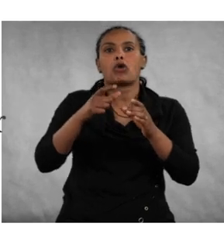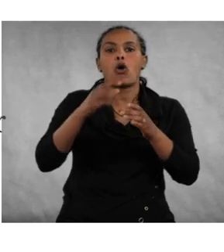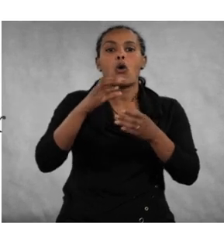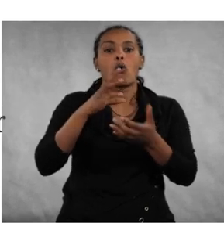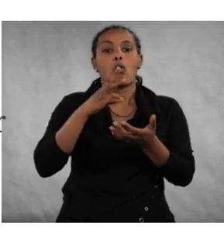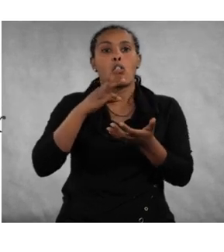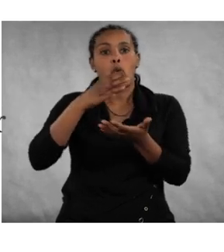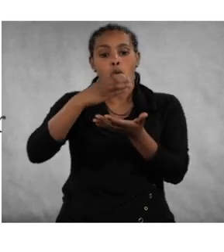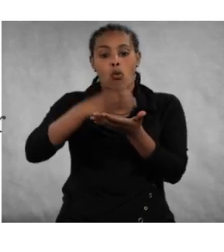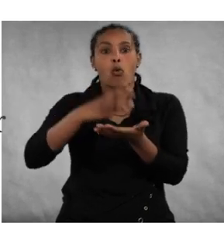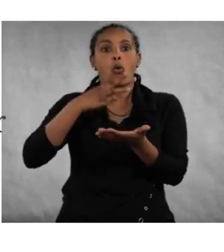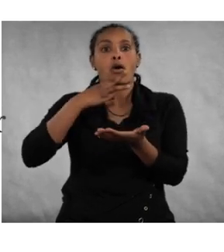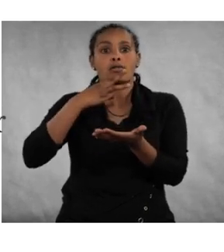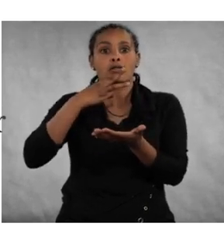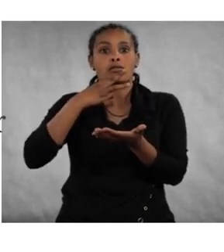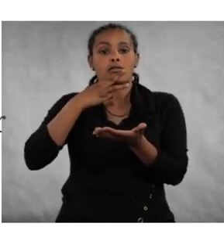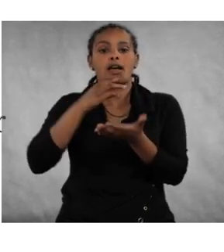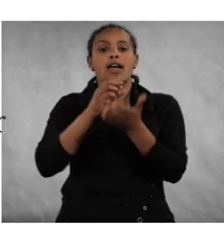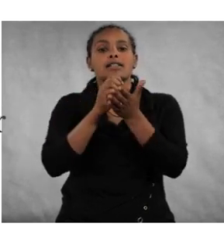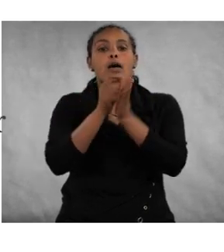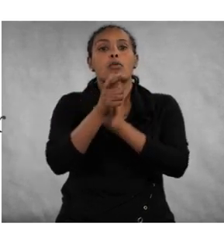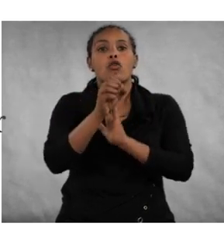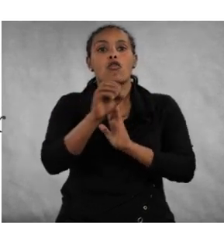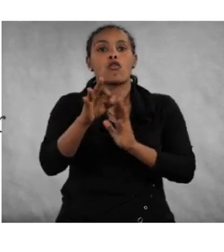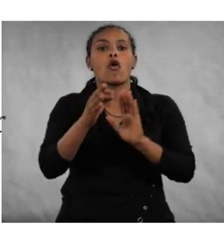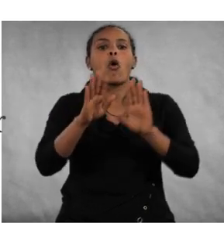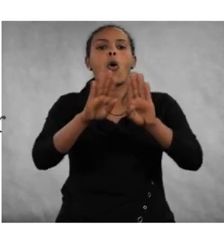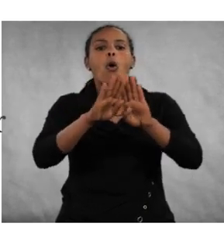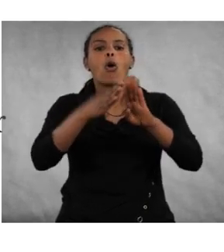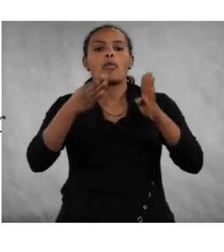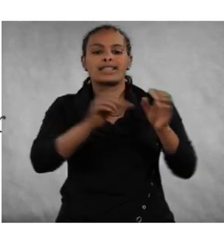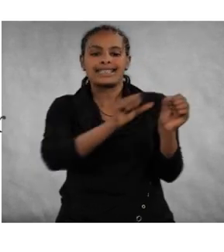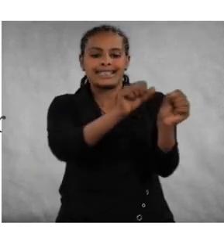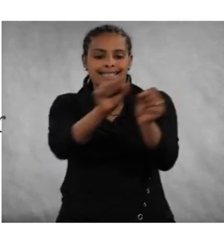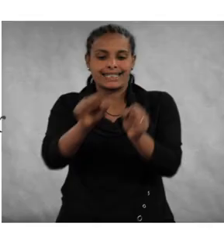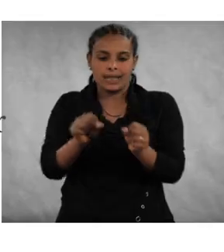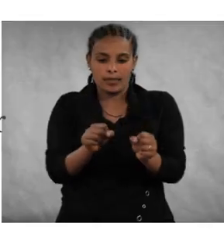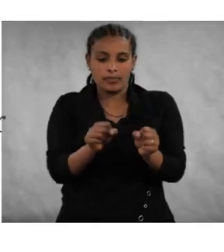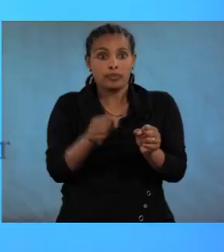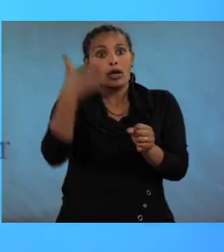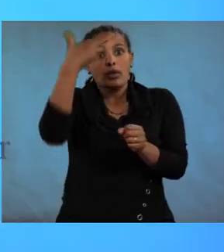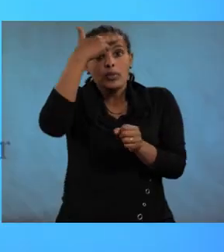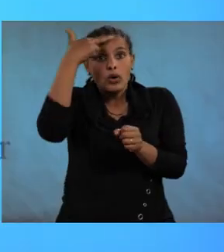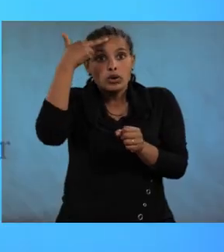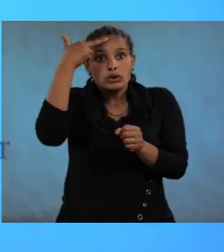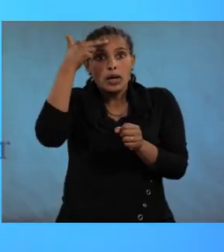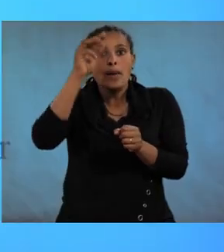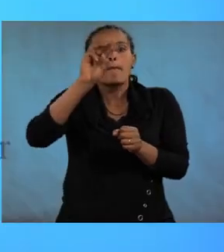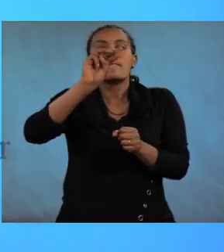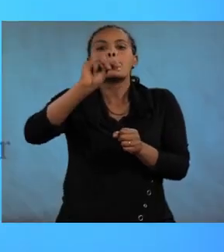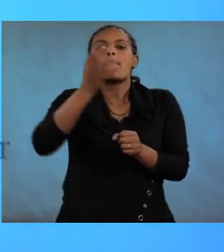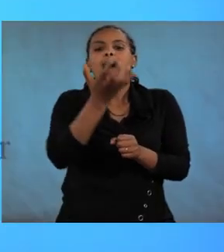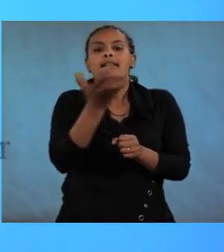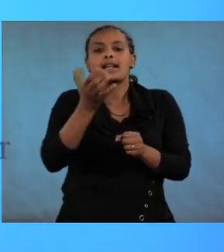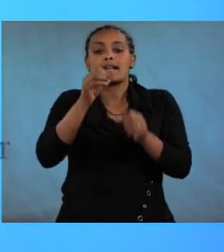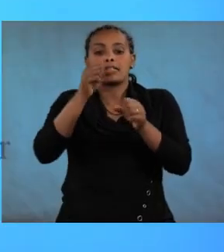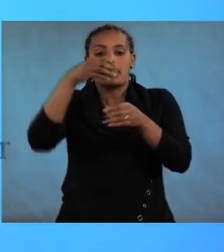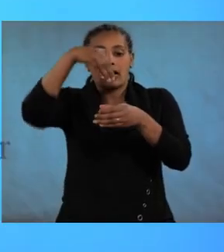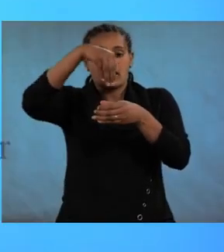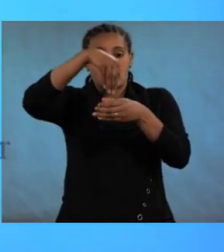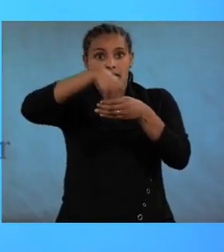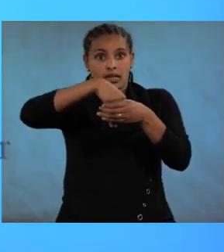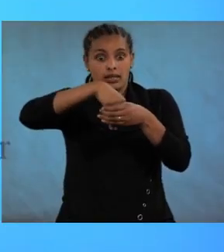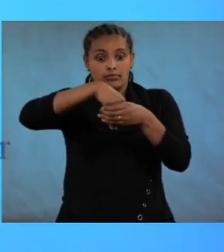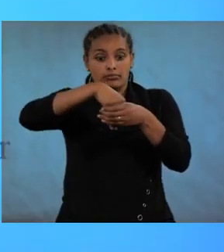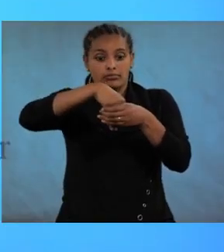water. This is an example of open system because matter can get in,